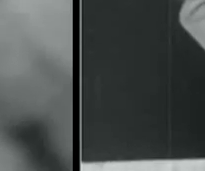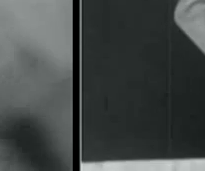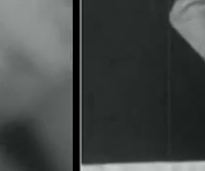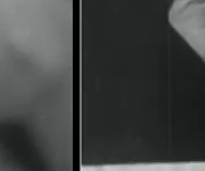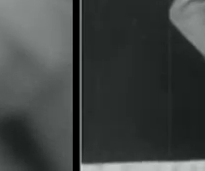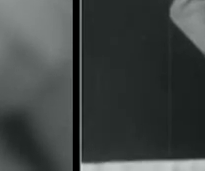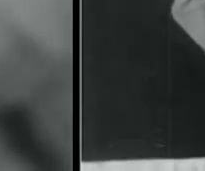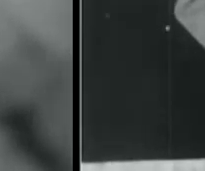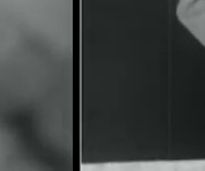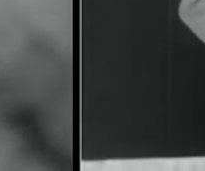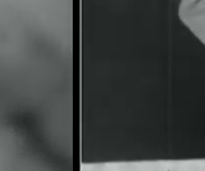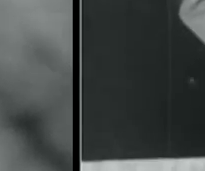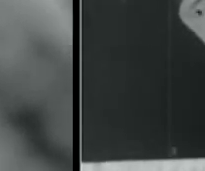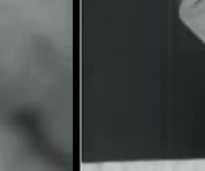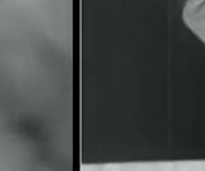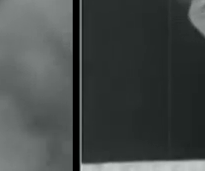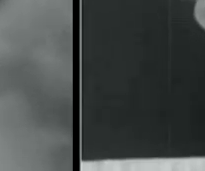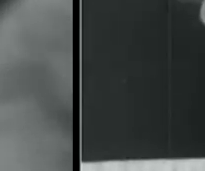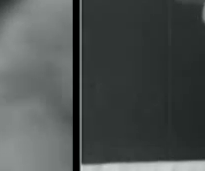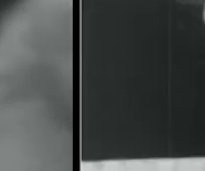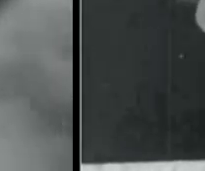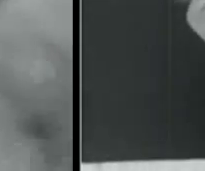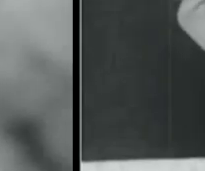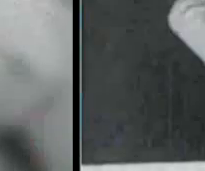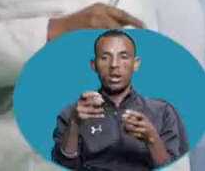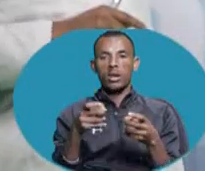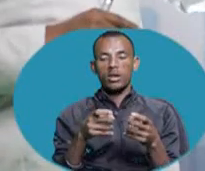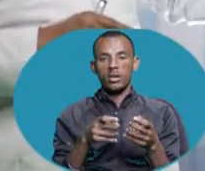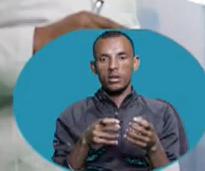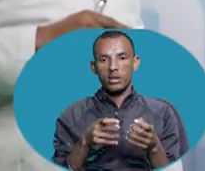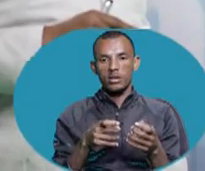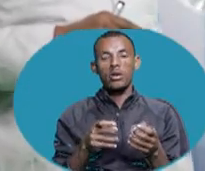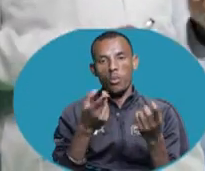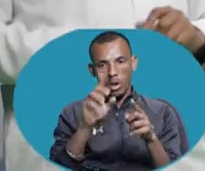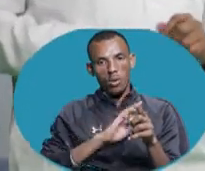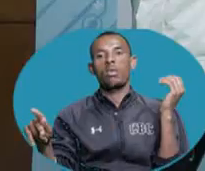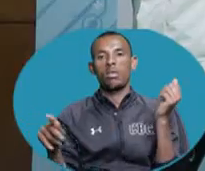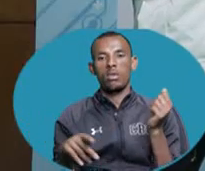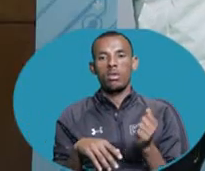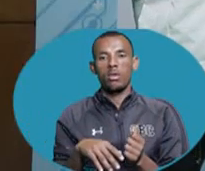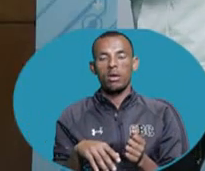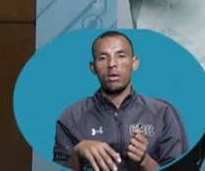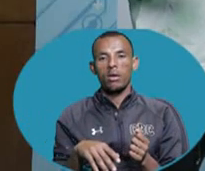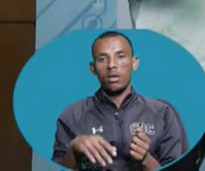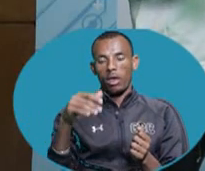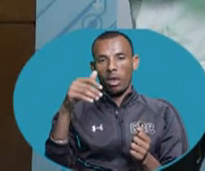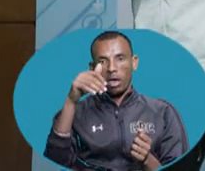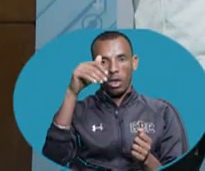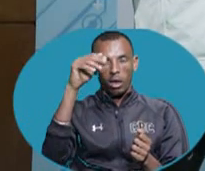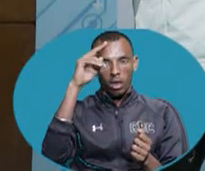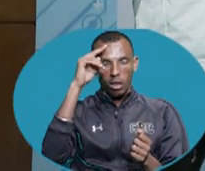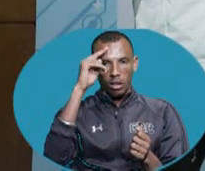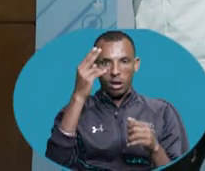bin, bedeutet nicht, dass ich morgen woanders hinfahren werde. When we see the Nazi party, Adolf Hitler entered